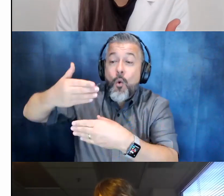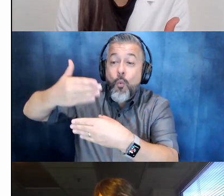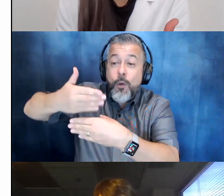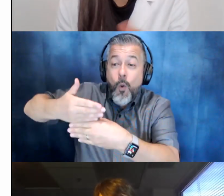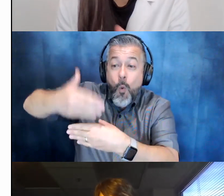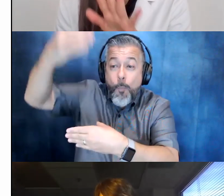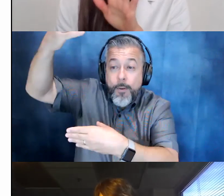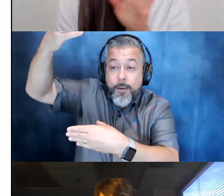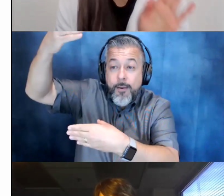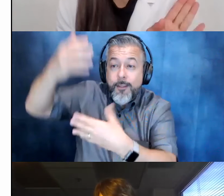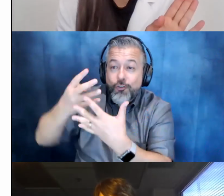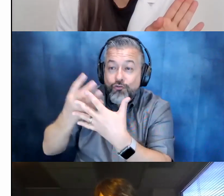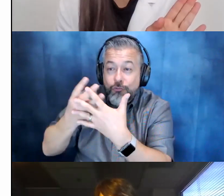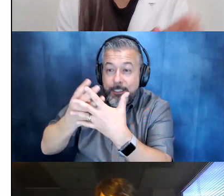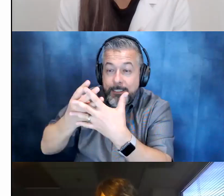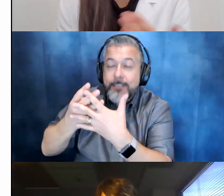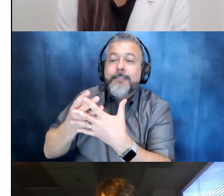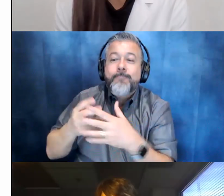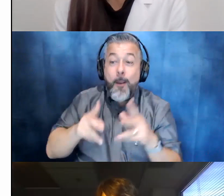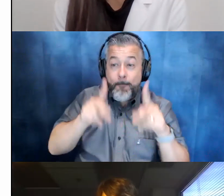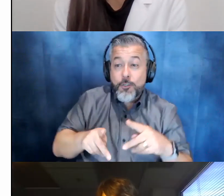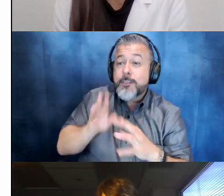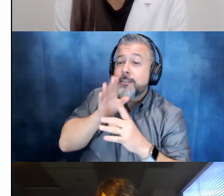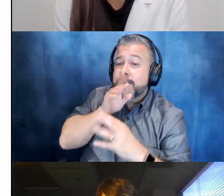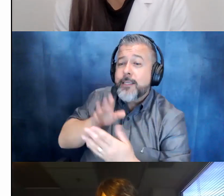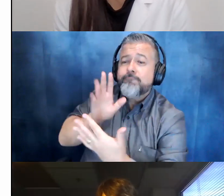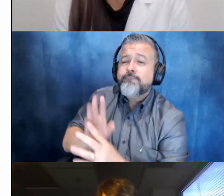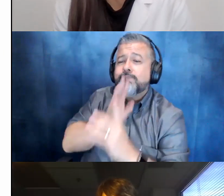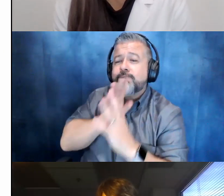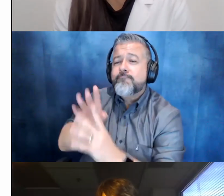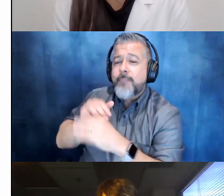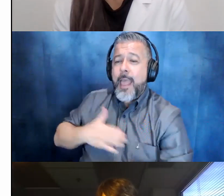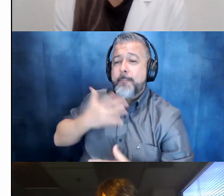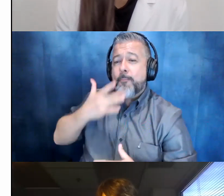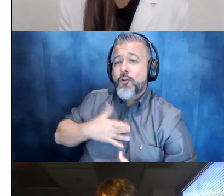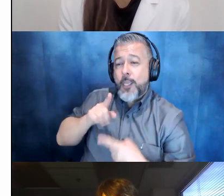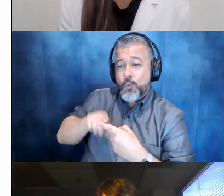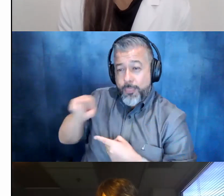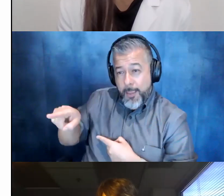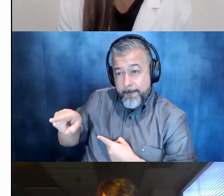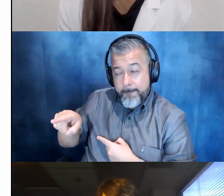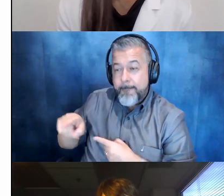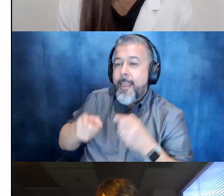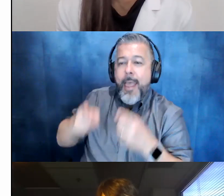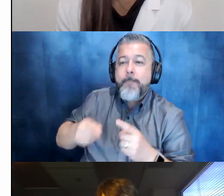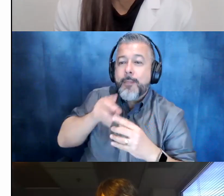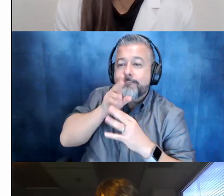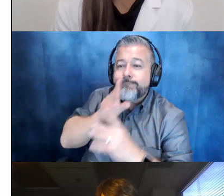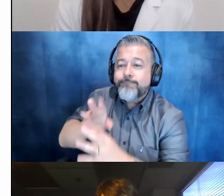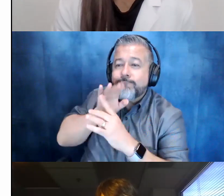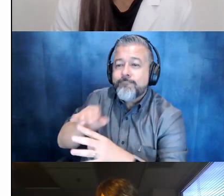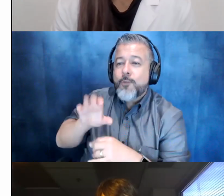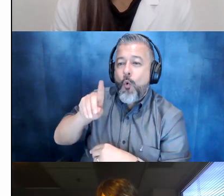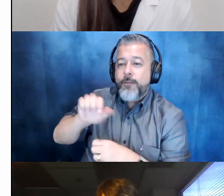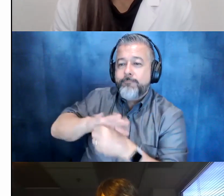droplet situation, you know, maybe keep the masks on, but some outdoor visits are really nice. And then of course the technology piece